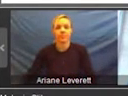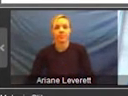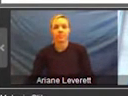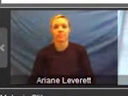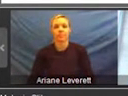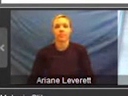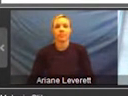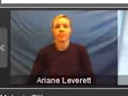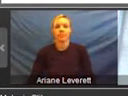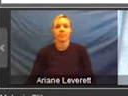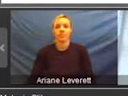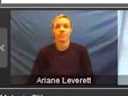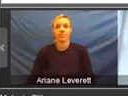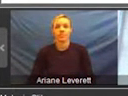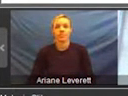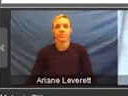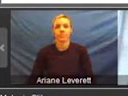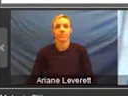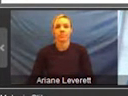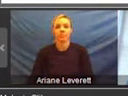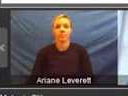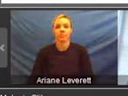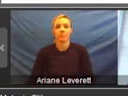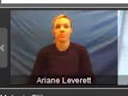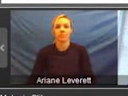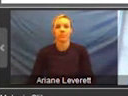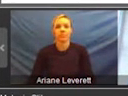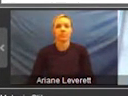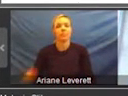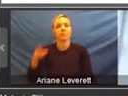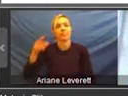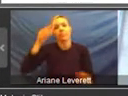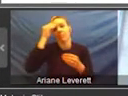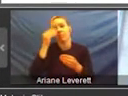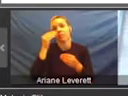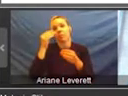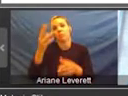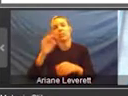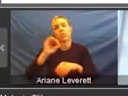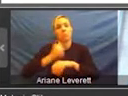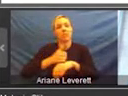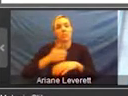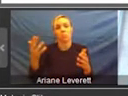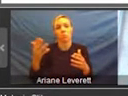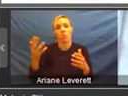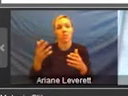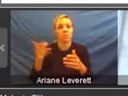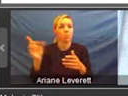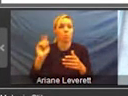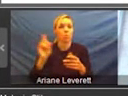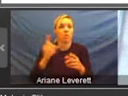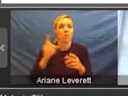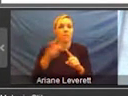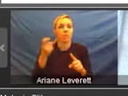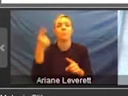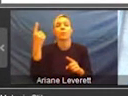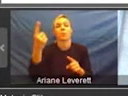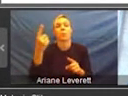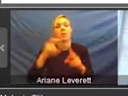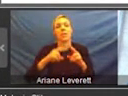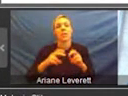So what is this information, among others, based on? There's one analysis by the World Bank of national